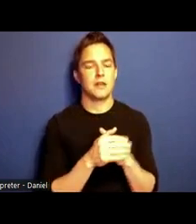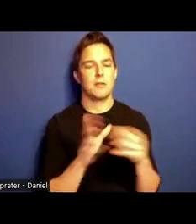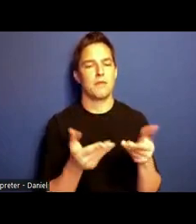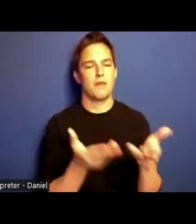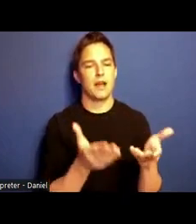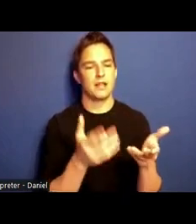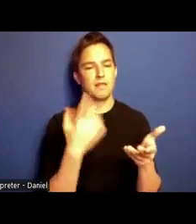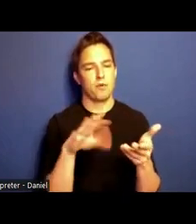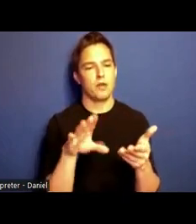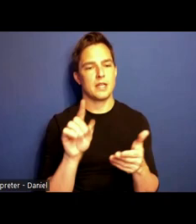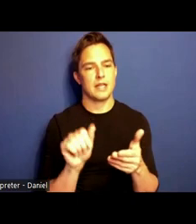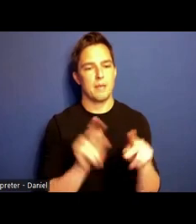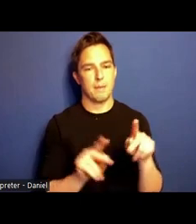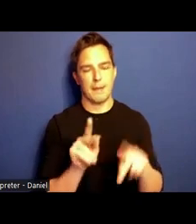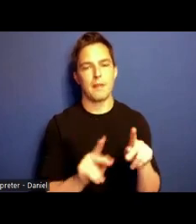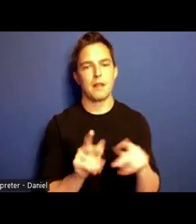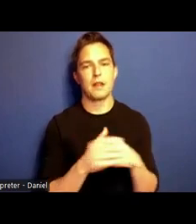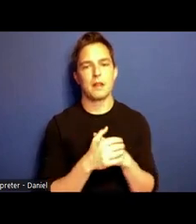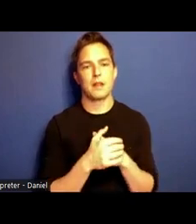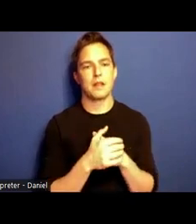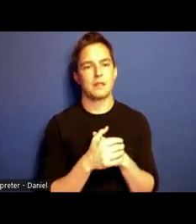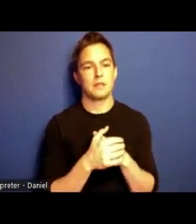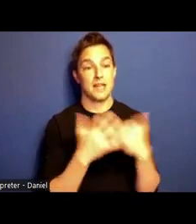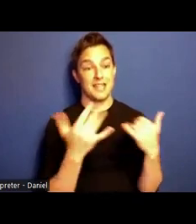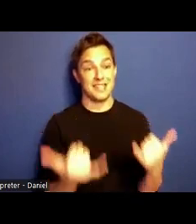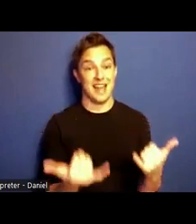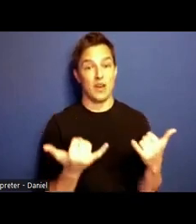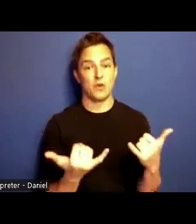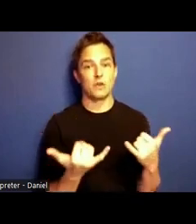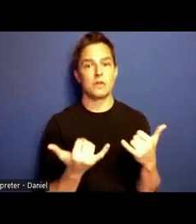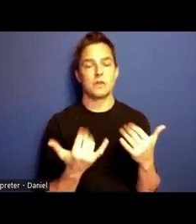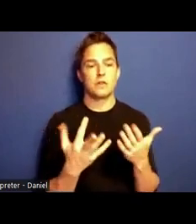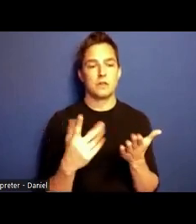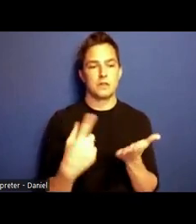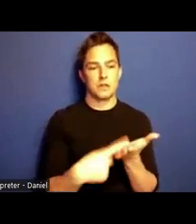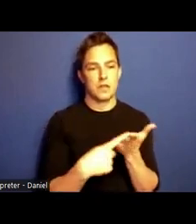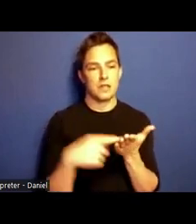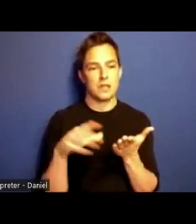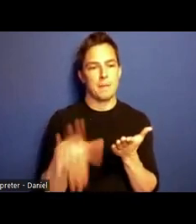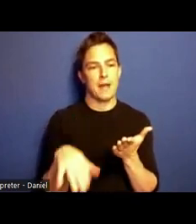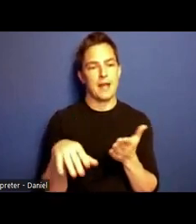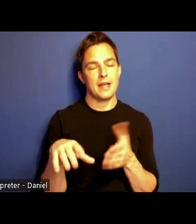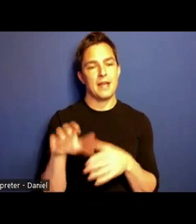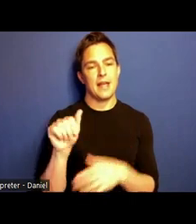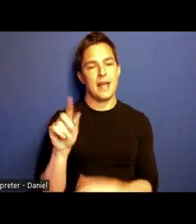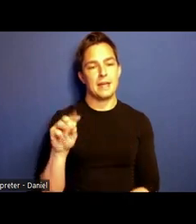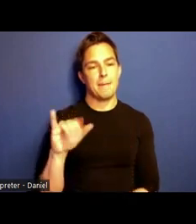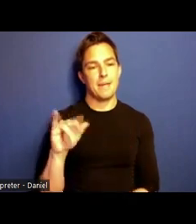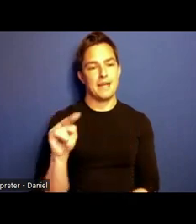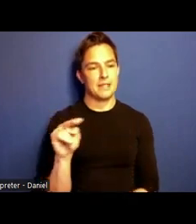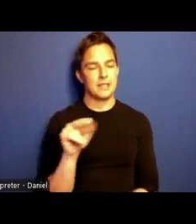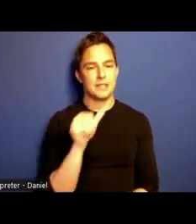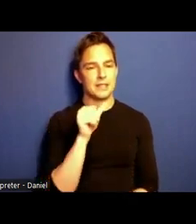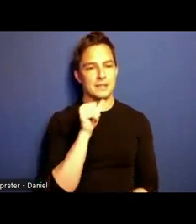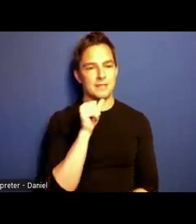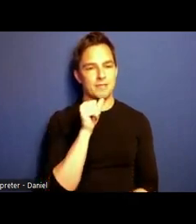disabled individuals, and that now is even being discussed by the administration, is so intolerable